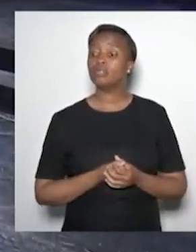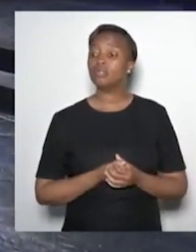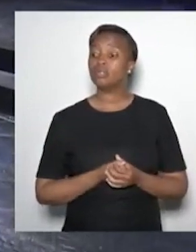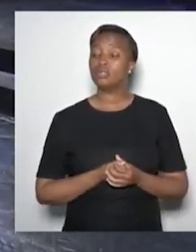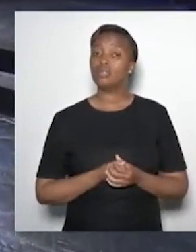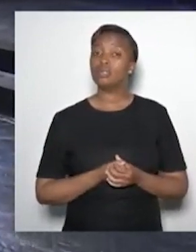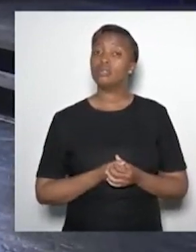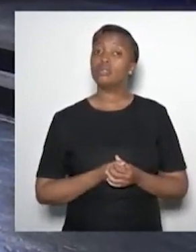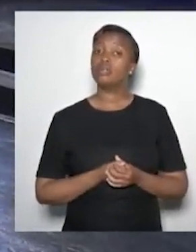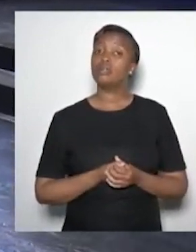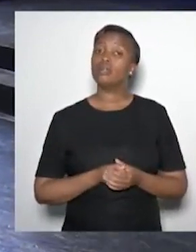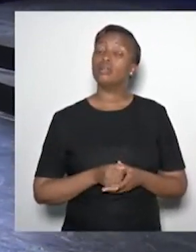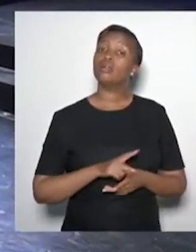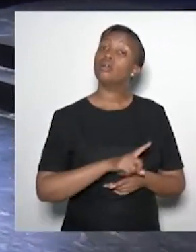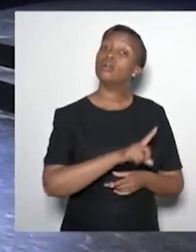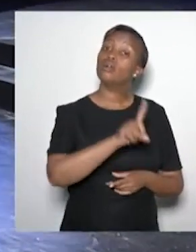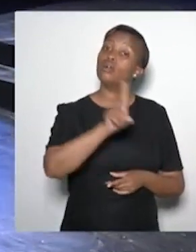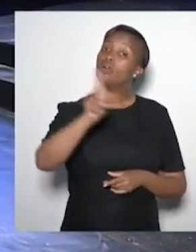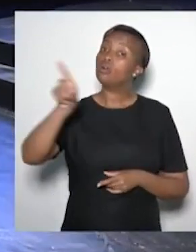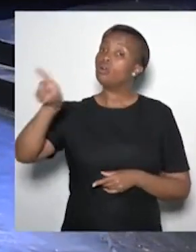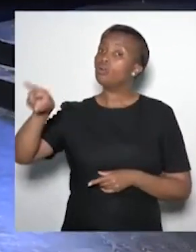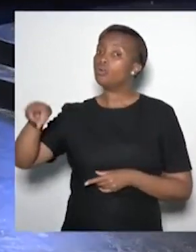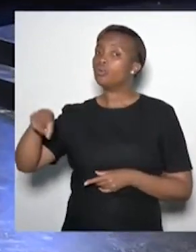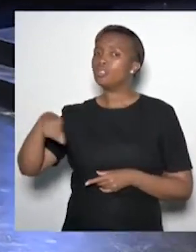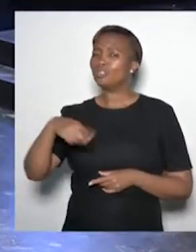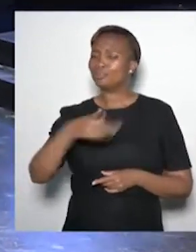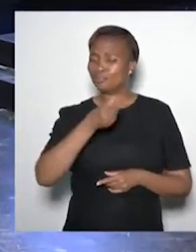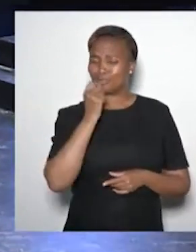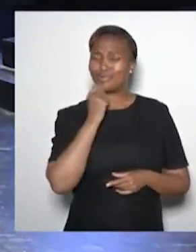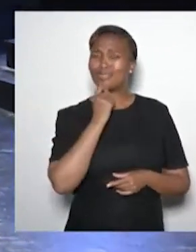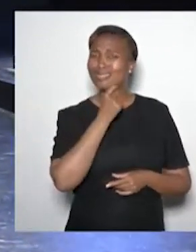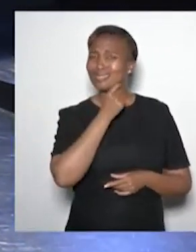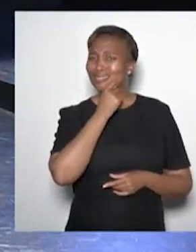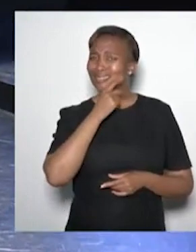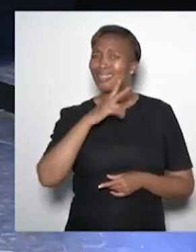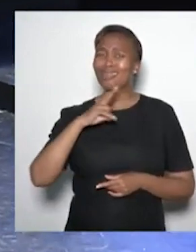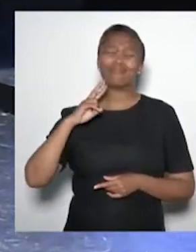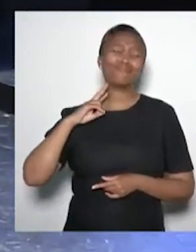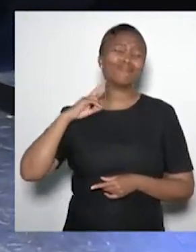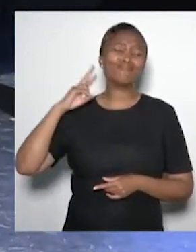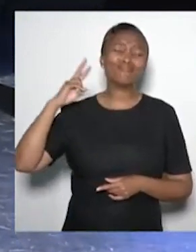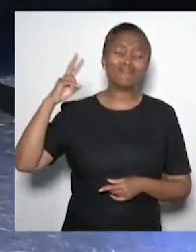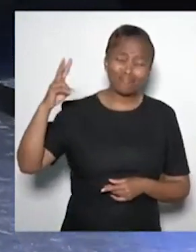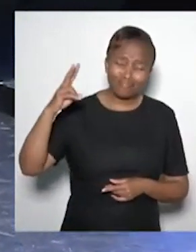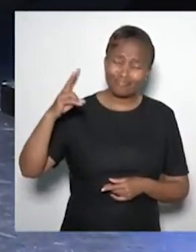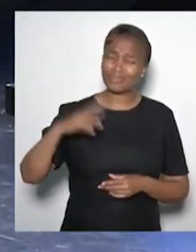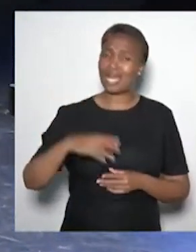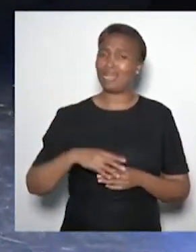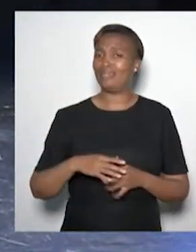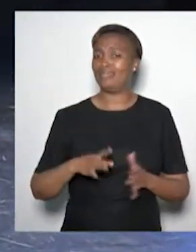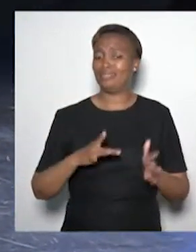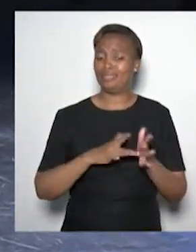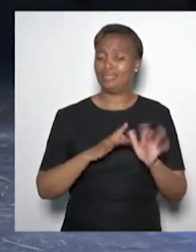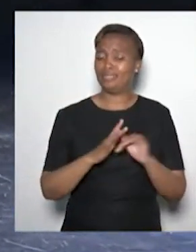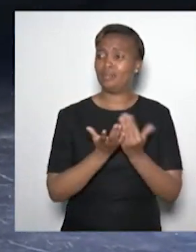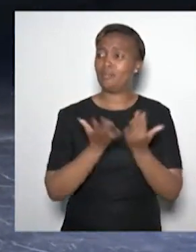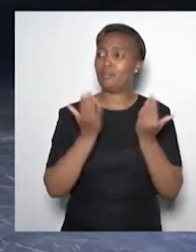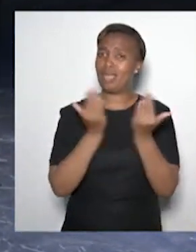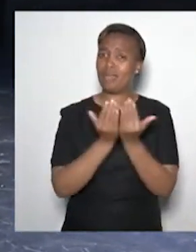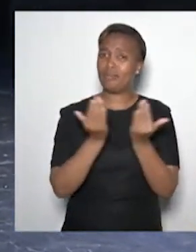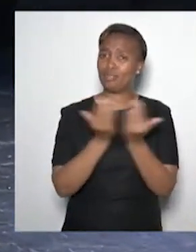we should be vocal in theological seminaries, Bible schools,